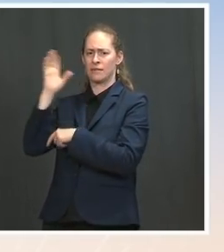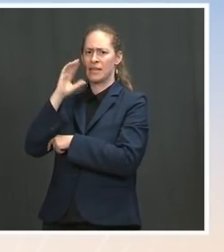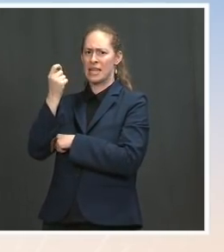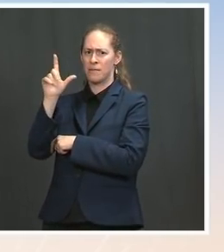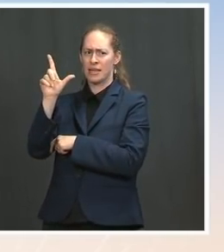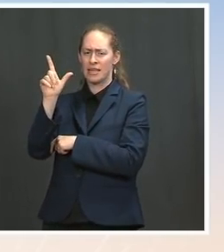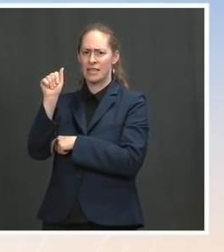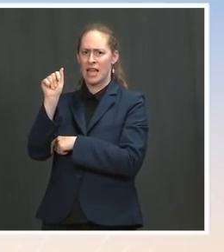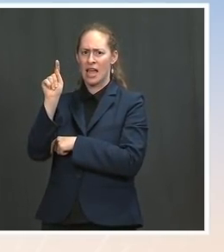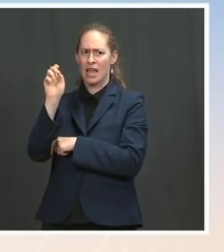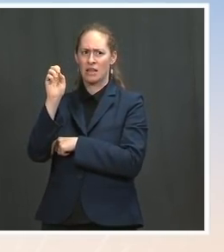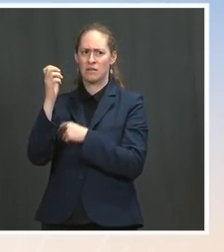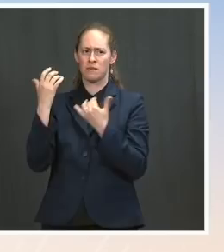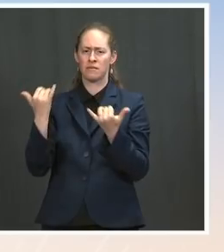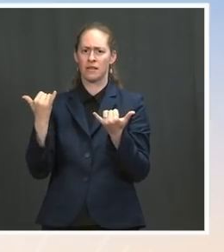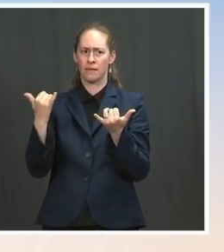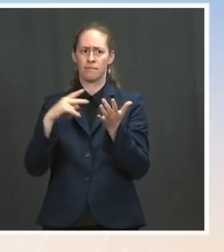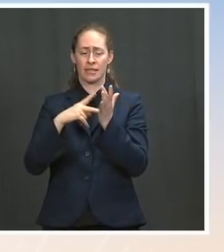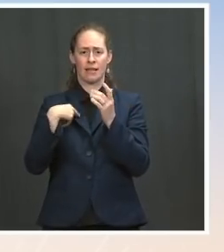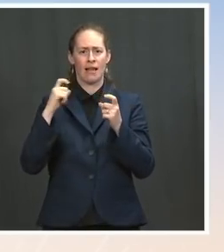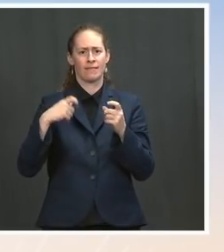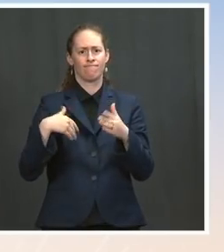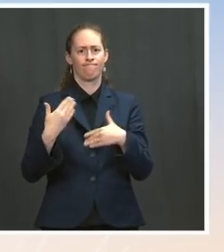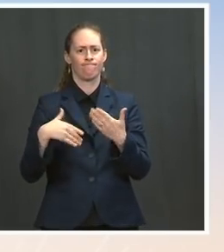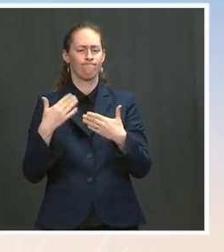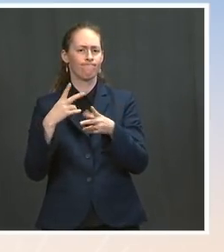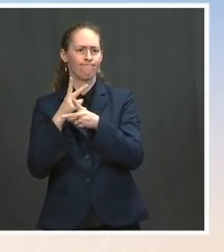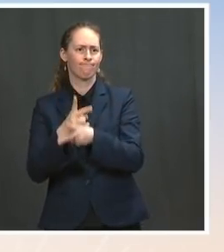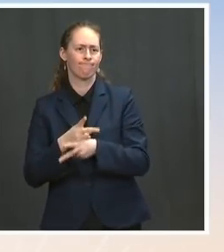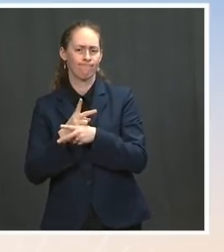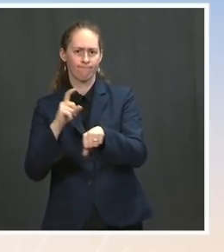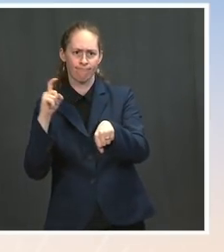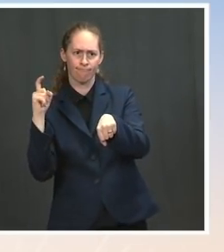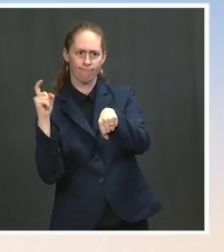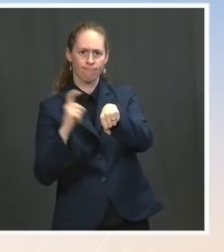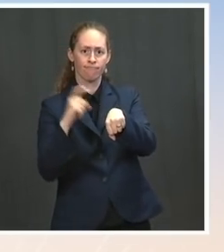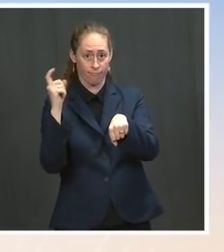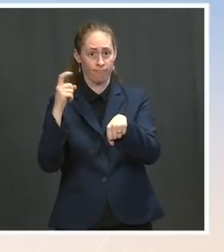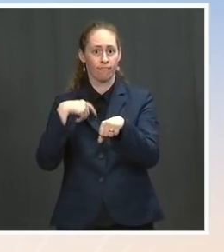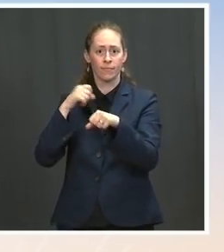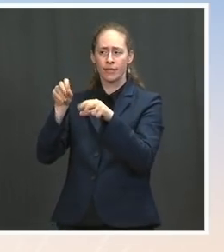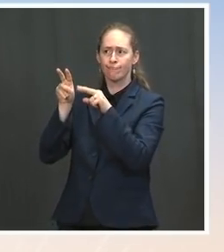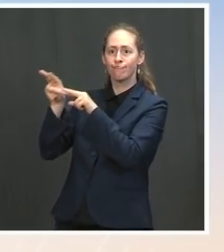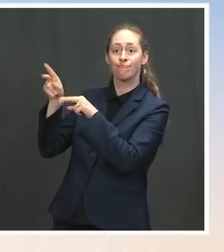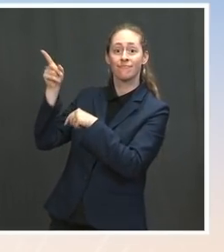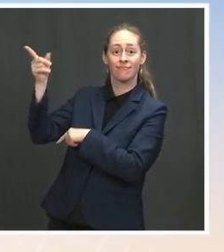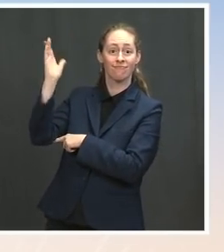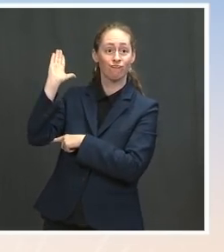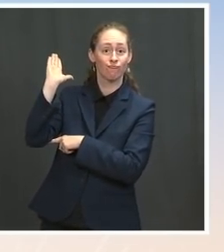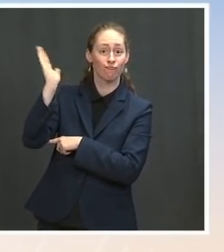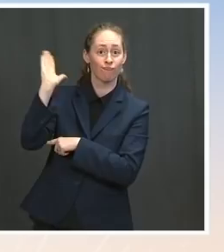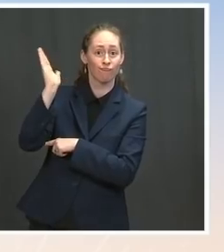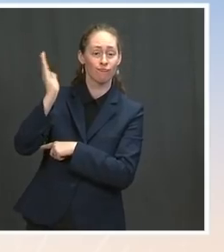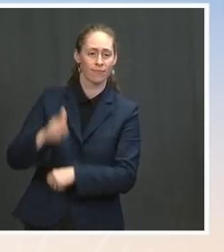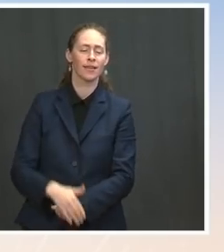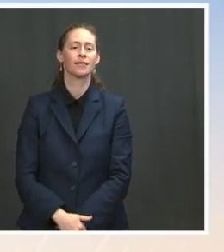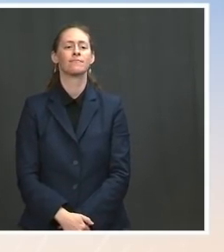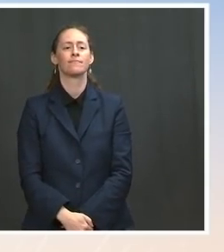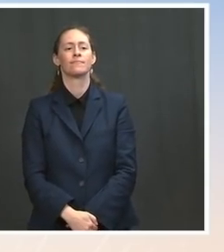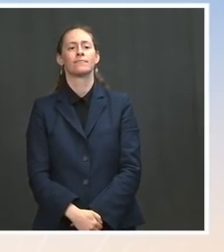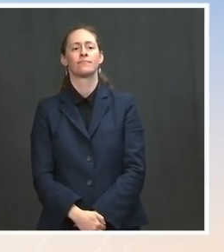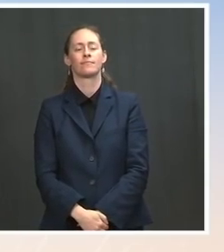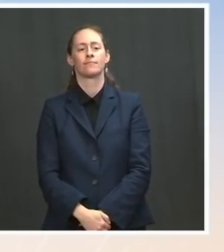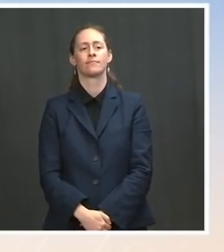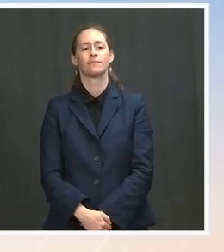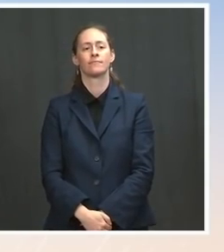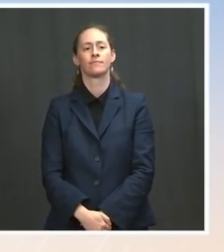keep you honest for those of you who are joining his event. Today, the Biden-Harris administration launched the Low-Income Household Water Assistance